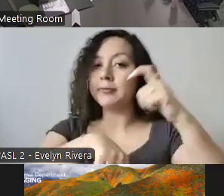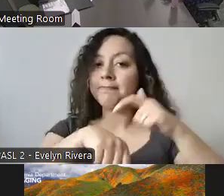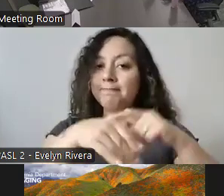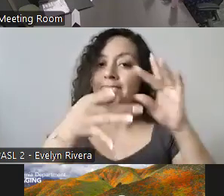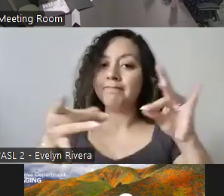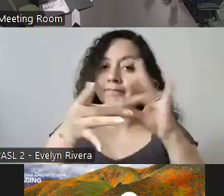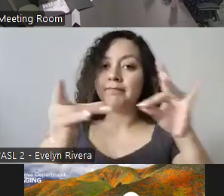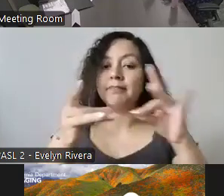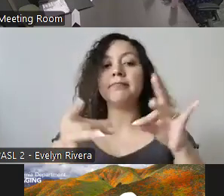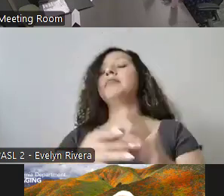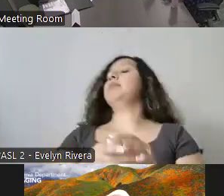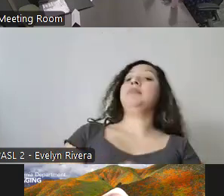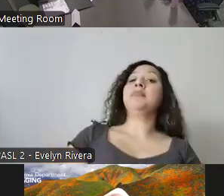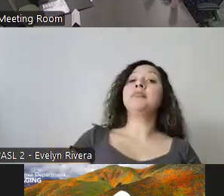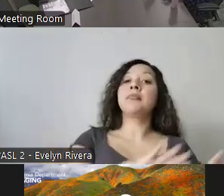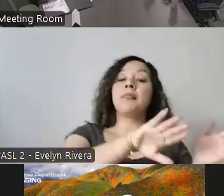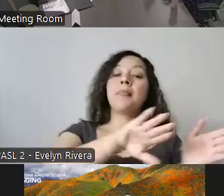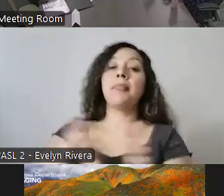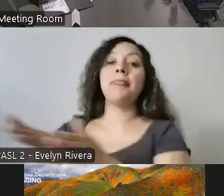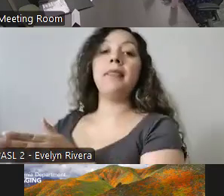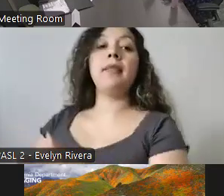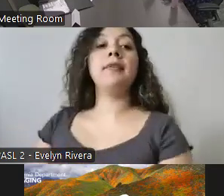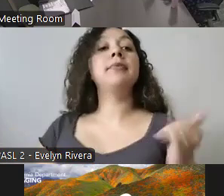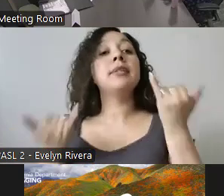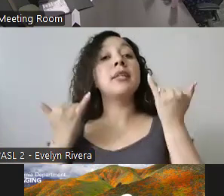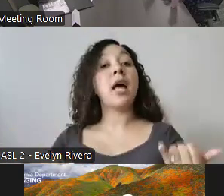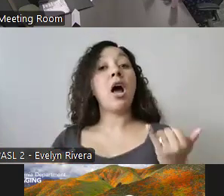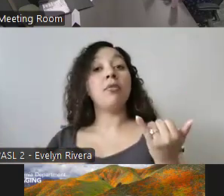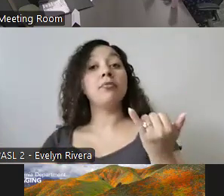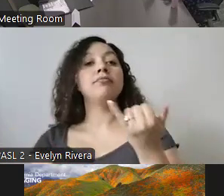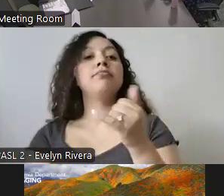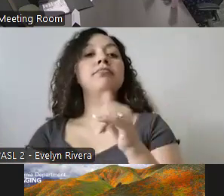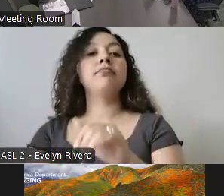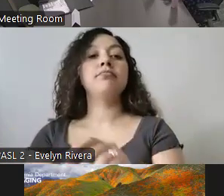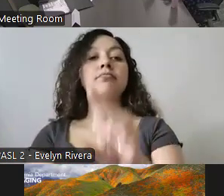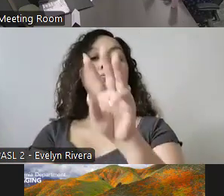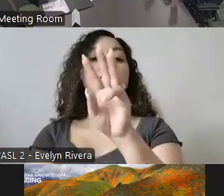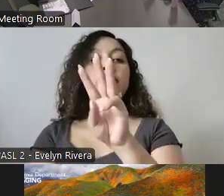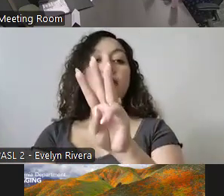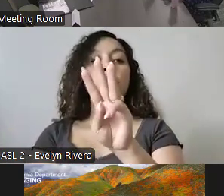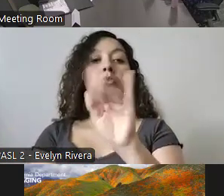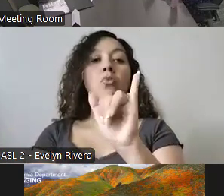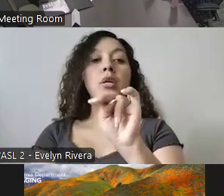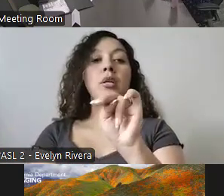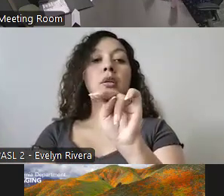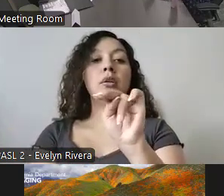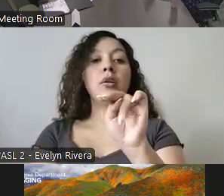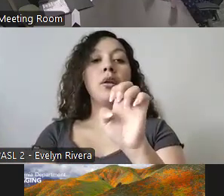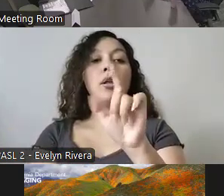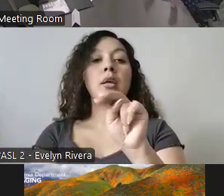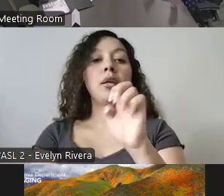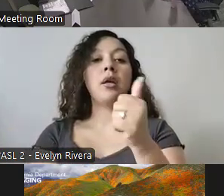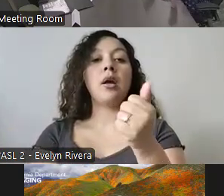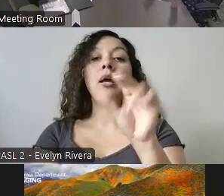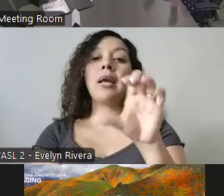So, Dr. Canio, I'd like to invite our committee chair, Dr. Wynn Canio, to start us